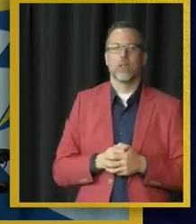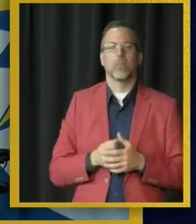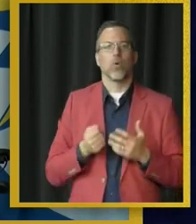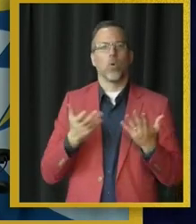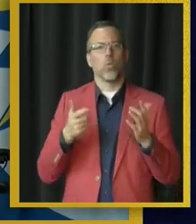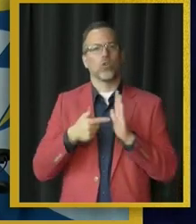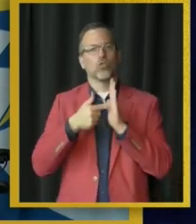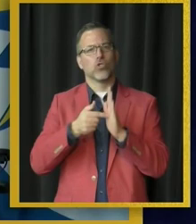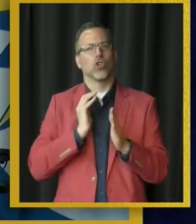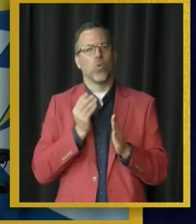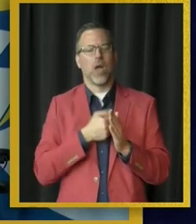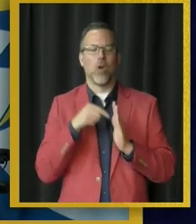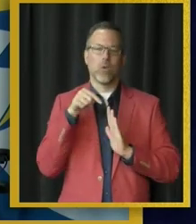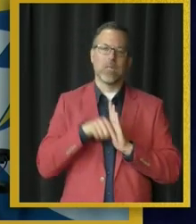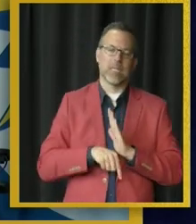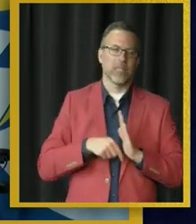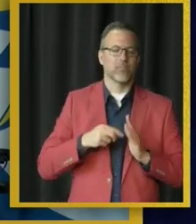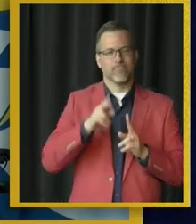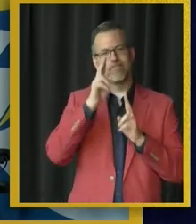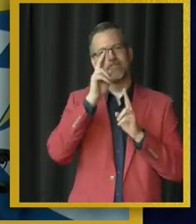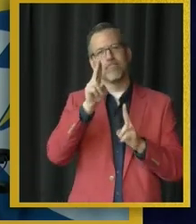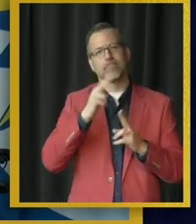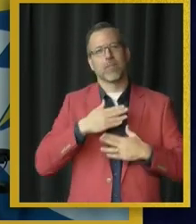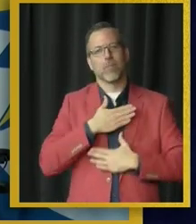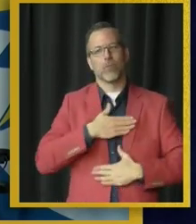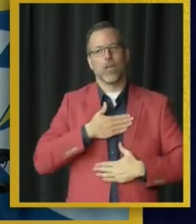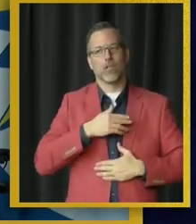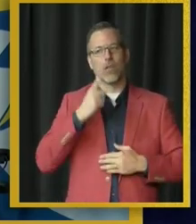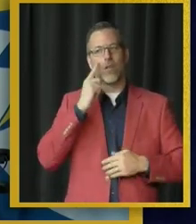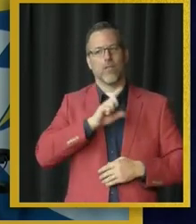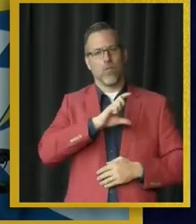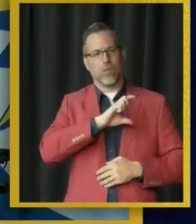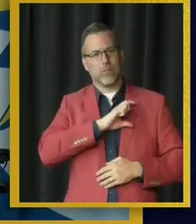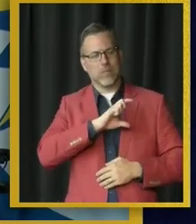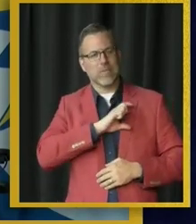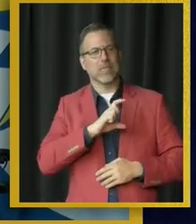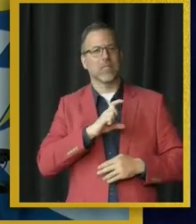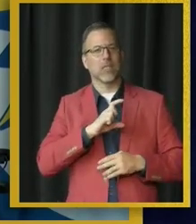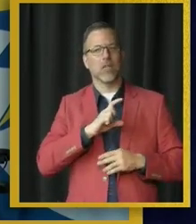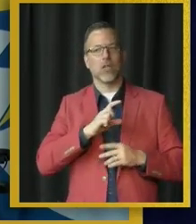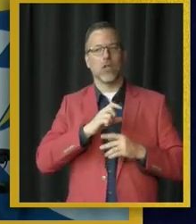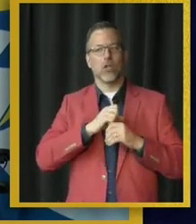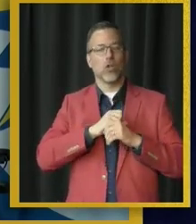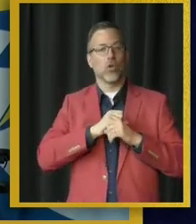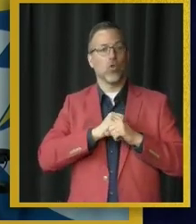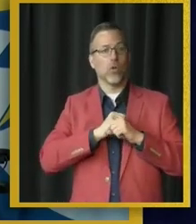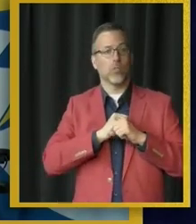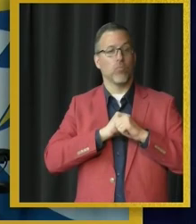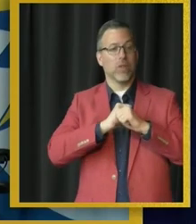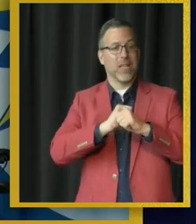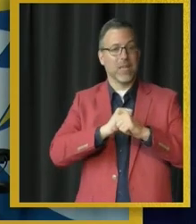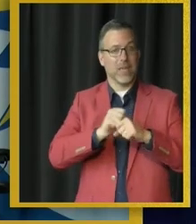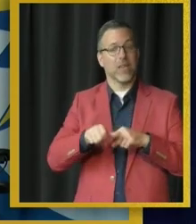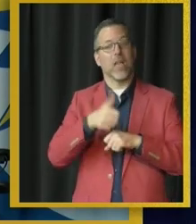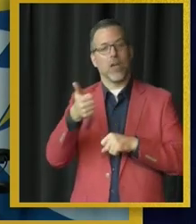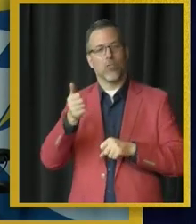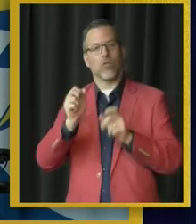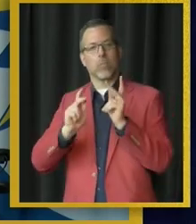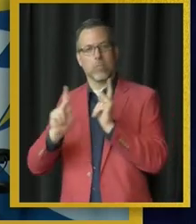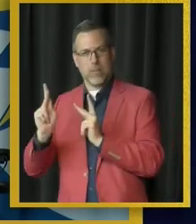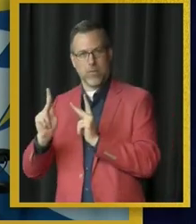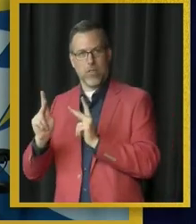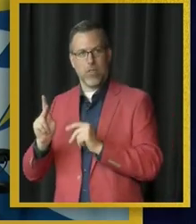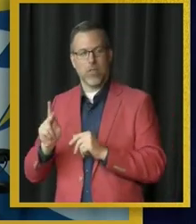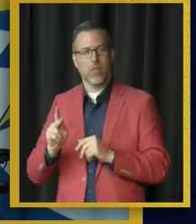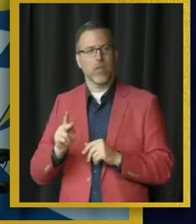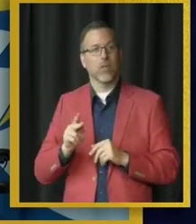deep appreciation for the first responders who prevented a horrible day from being worse. That's the